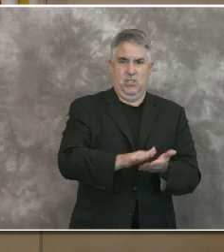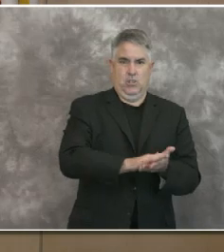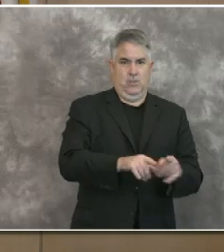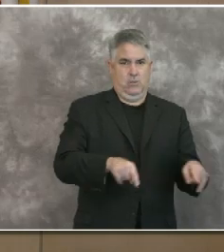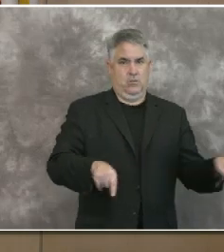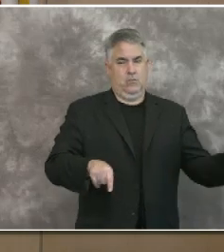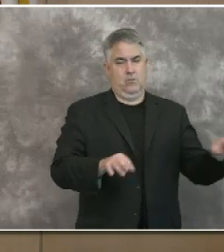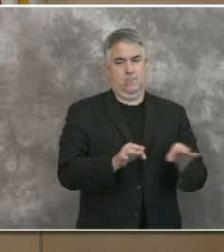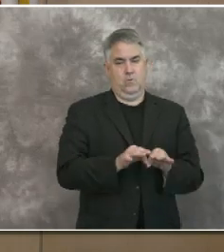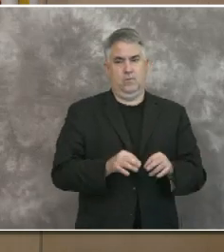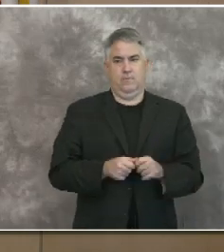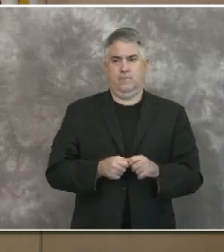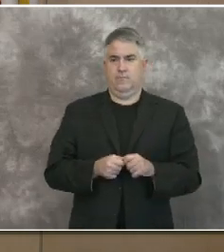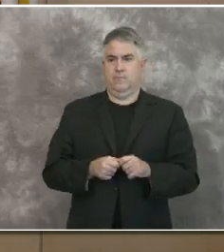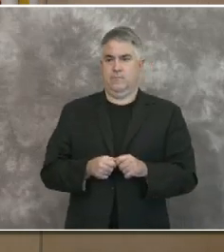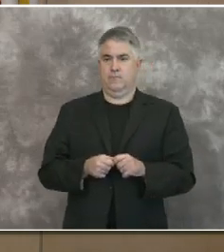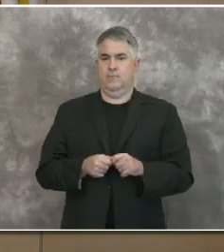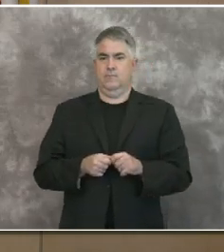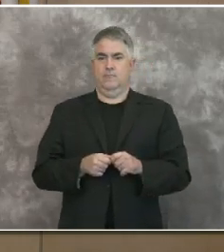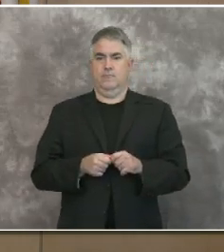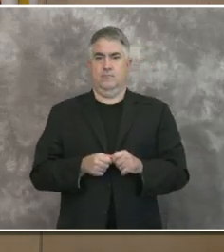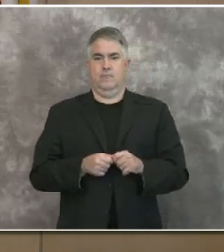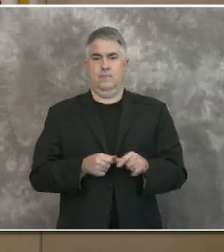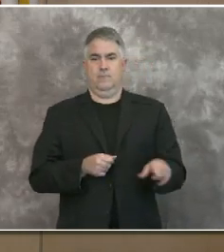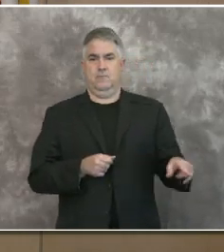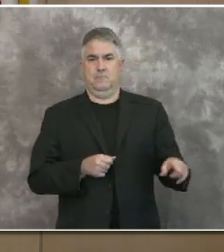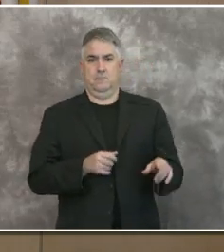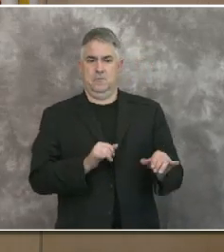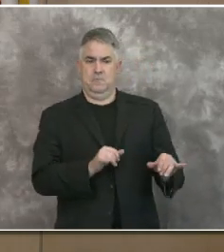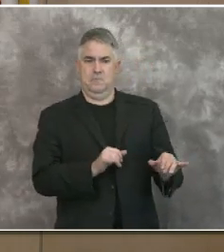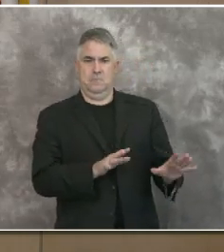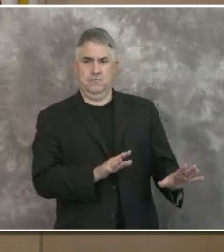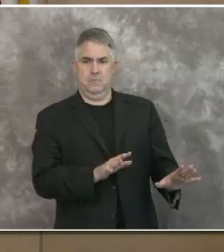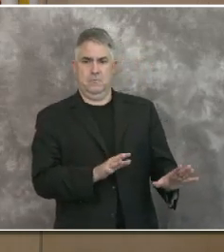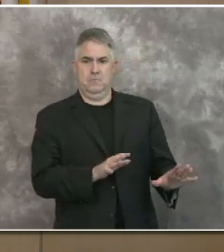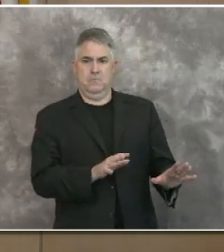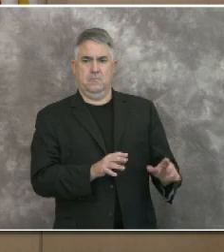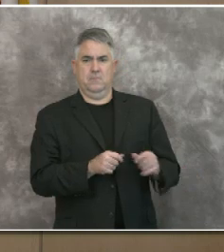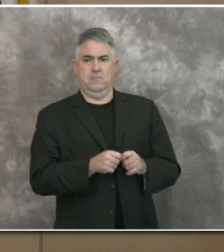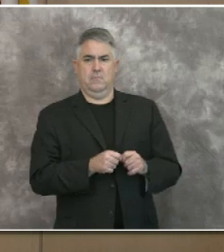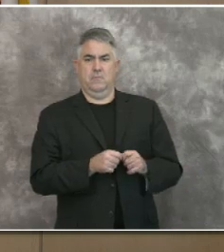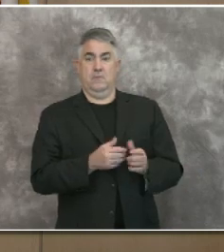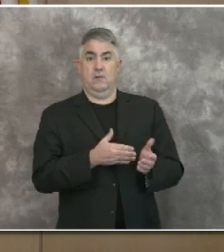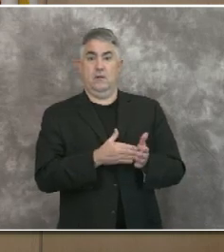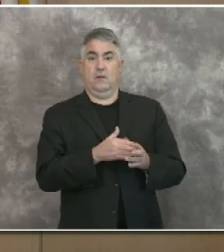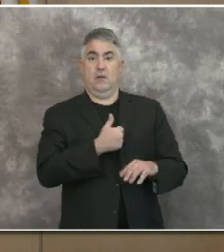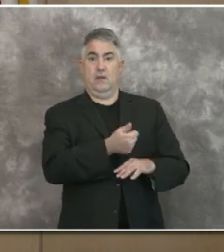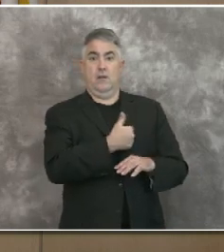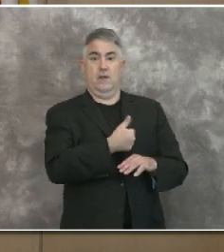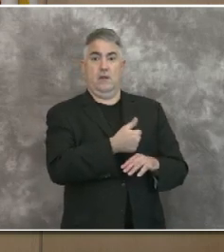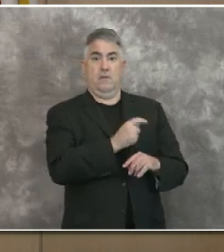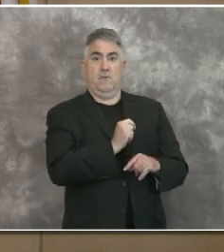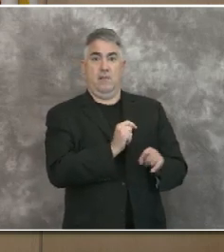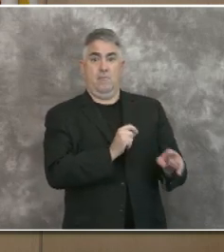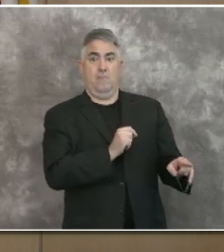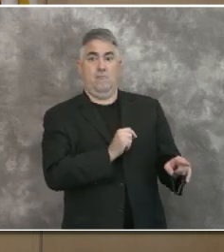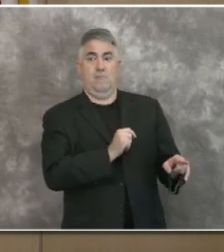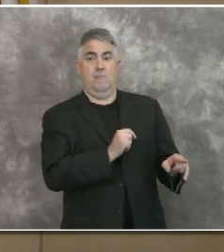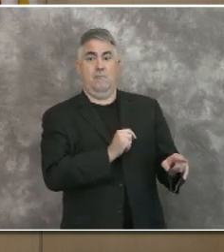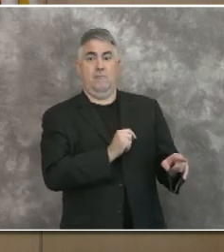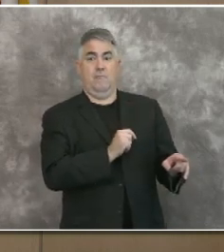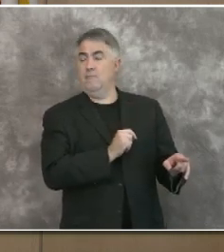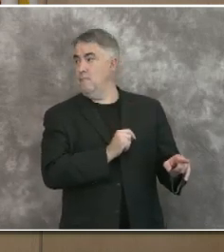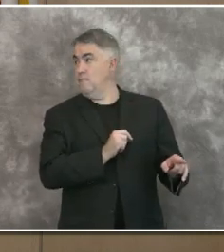different except that based on the frequency of bathrooms being used in, specifically, make